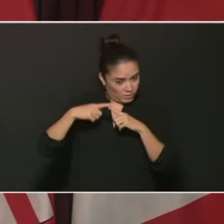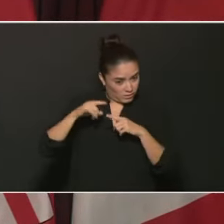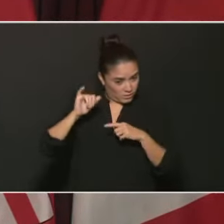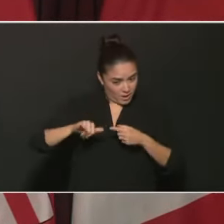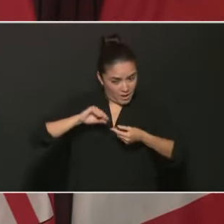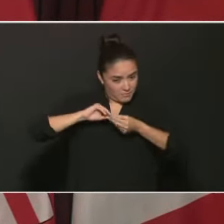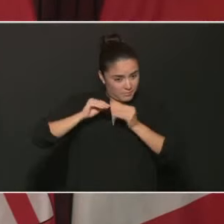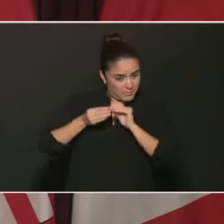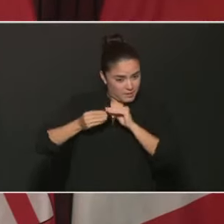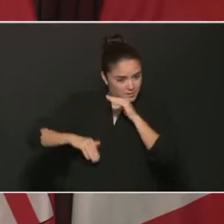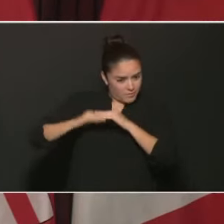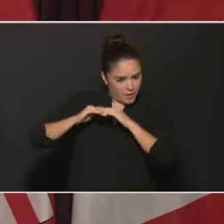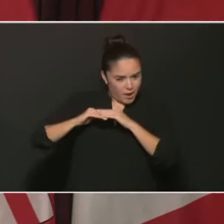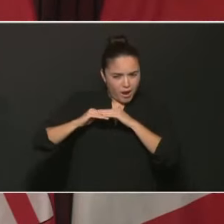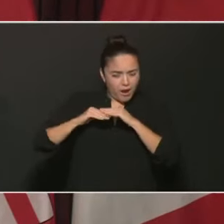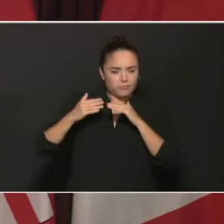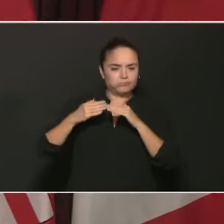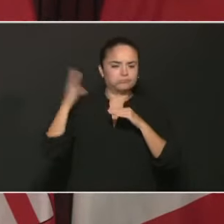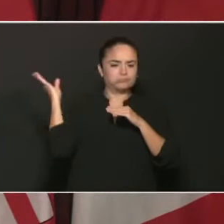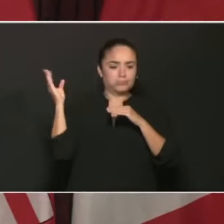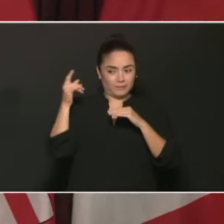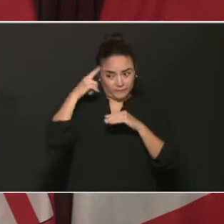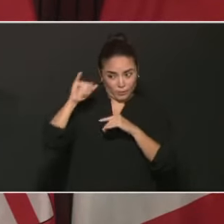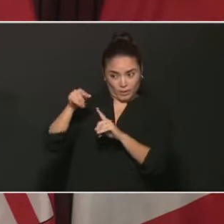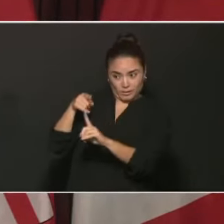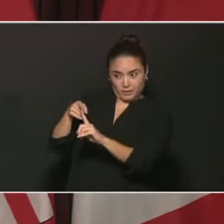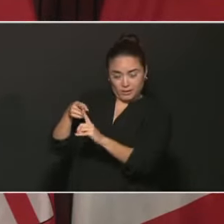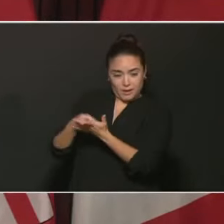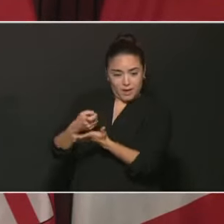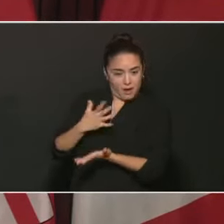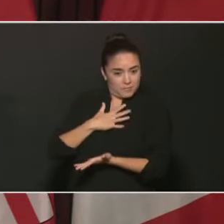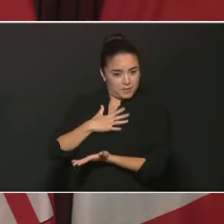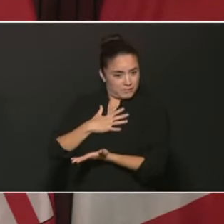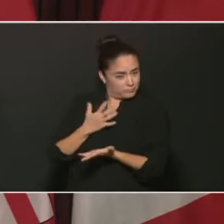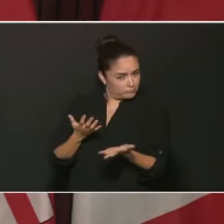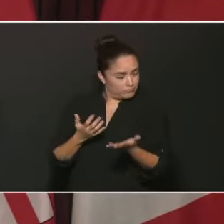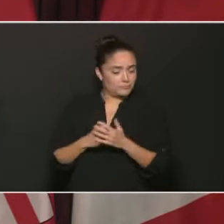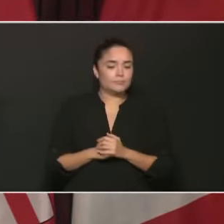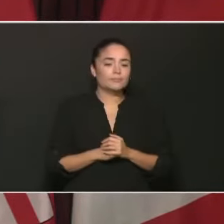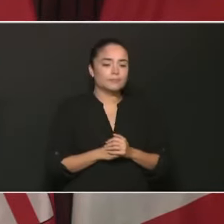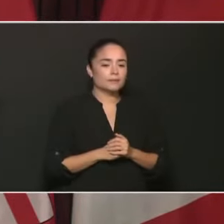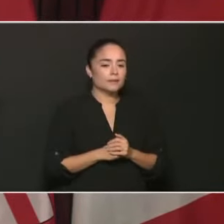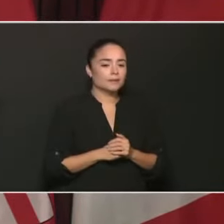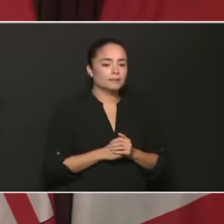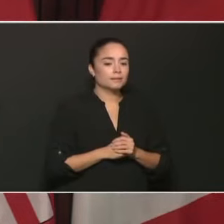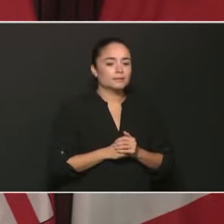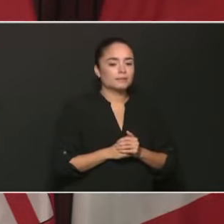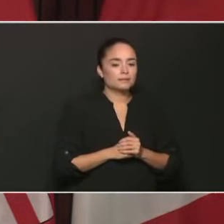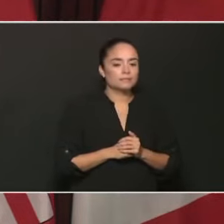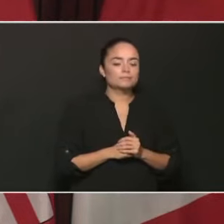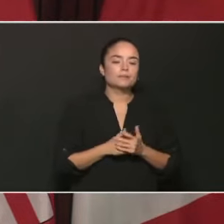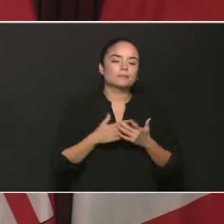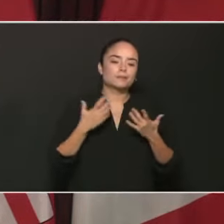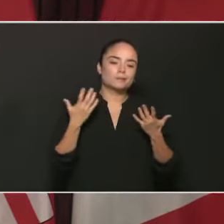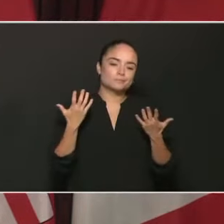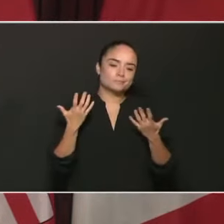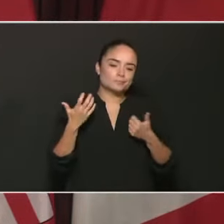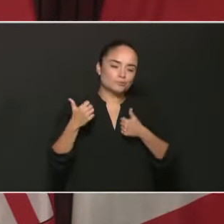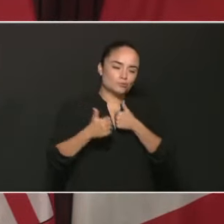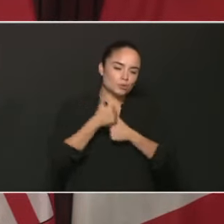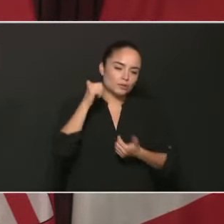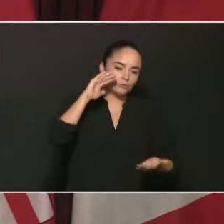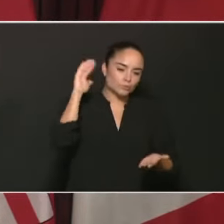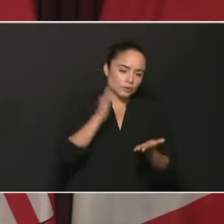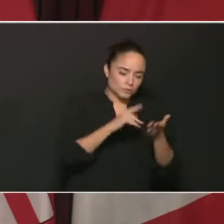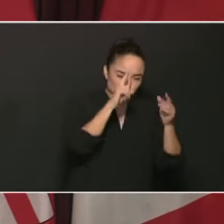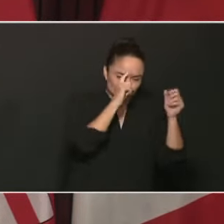recognize it's a risk reduction strategy, having a verification, certification process in play in our communities.